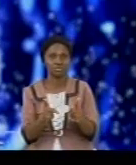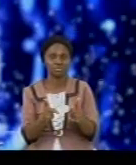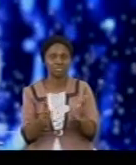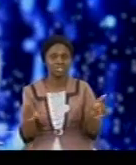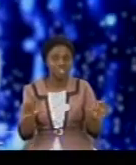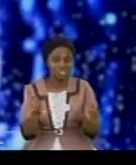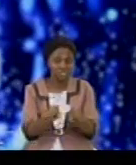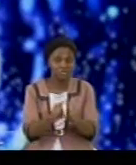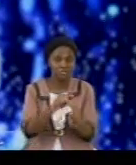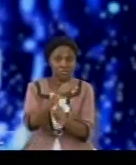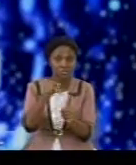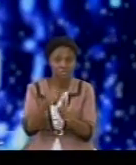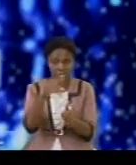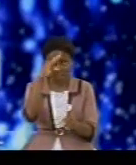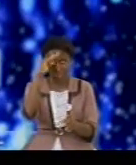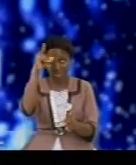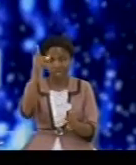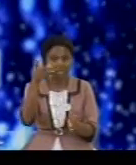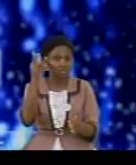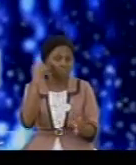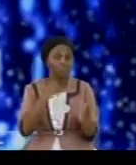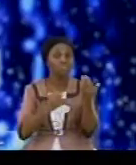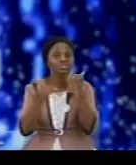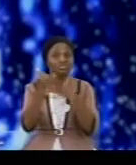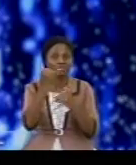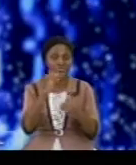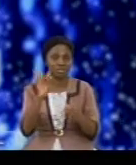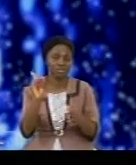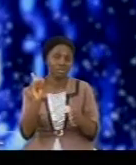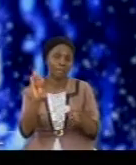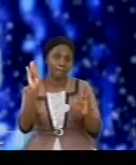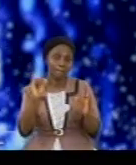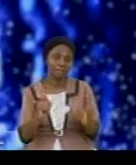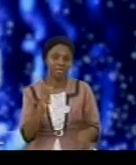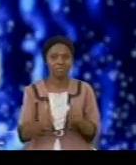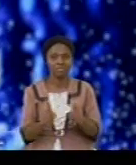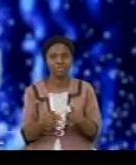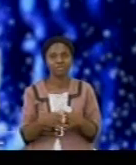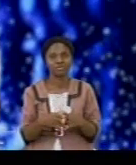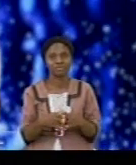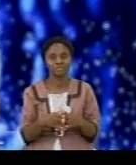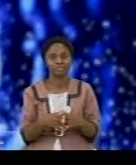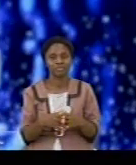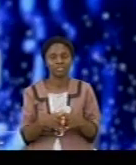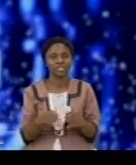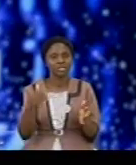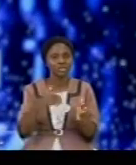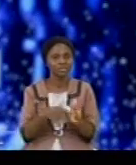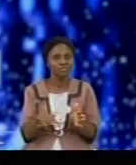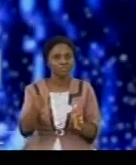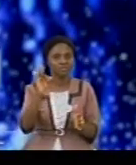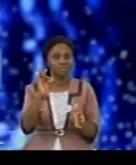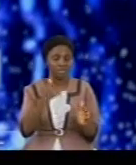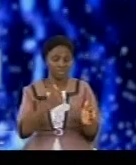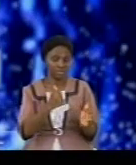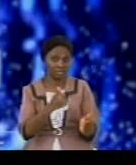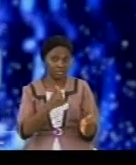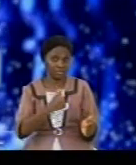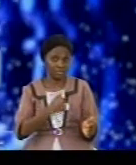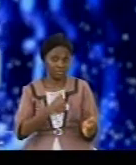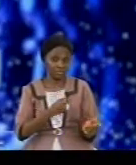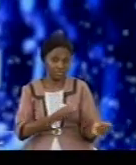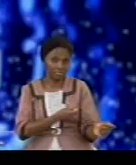That's the fruit we bring forth when we become born again, when we have repented. And then temperance,